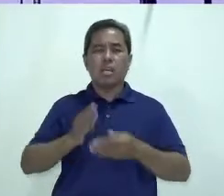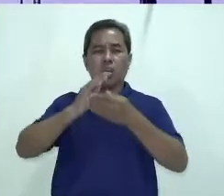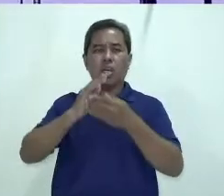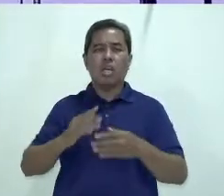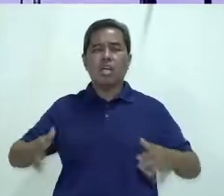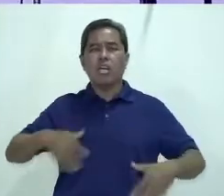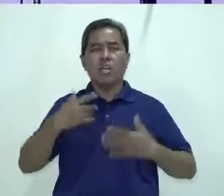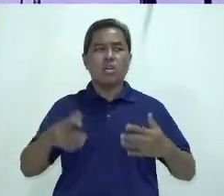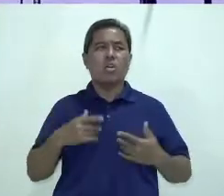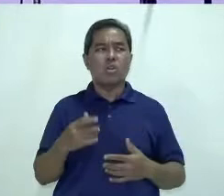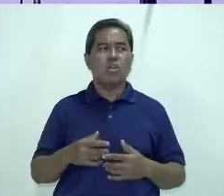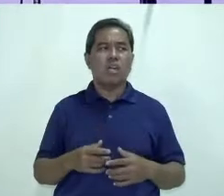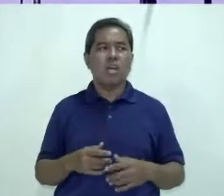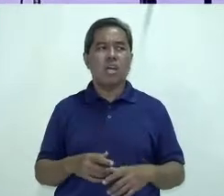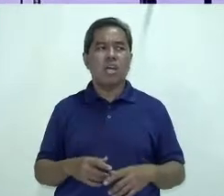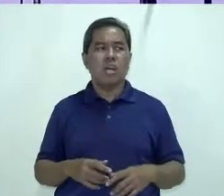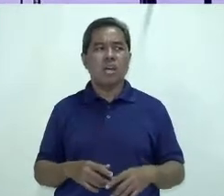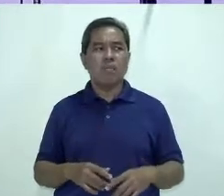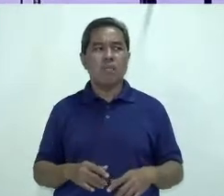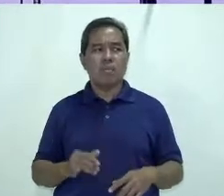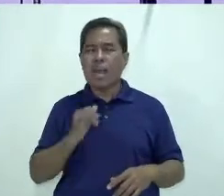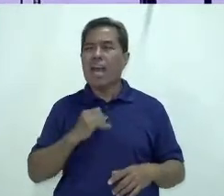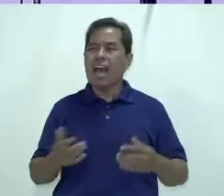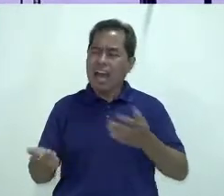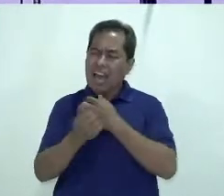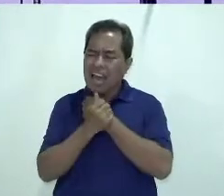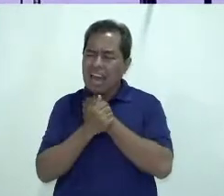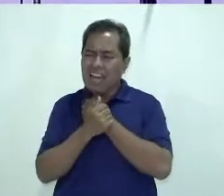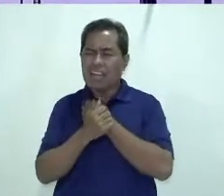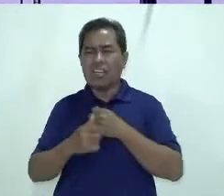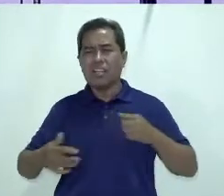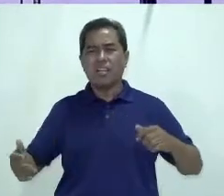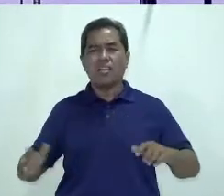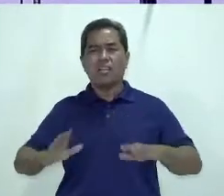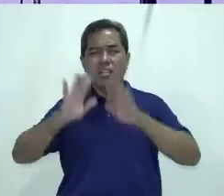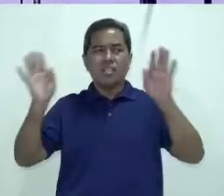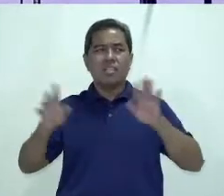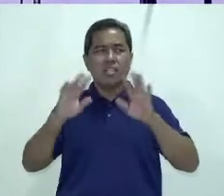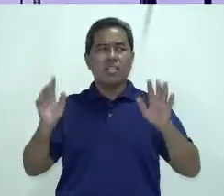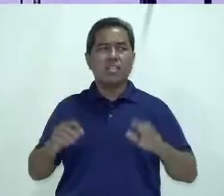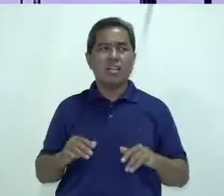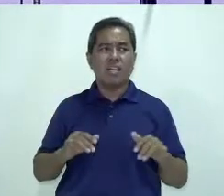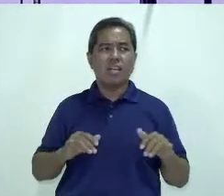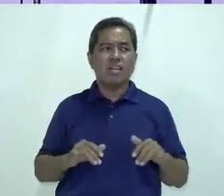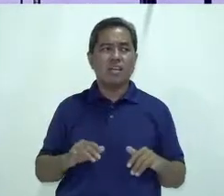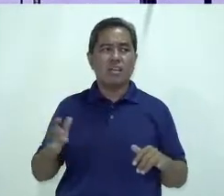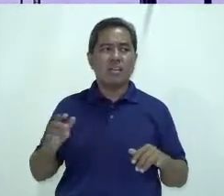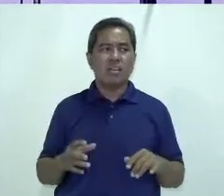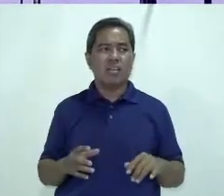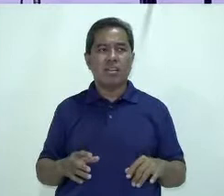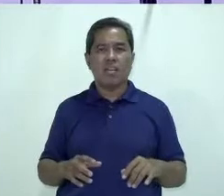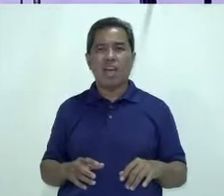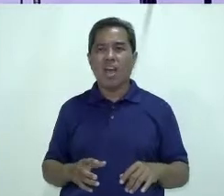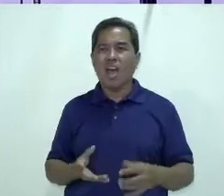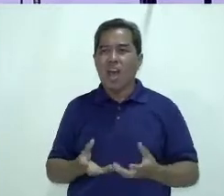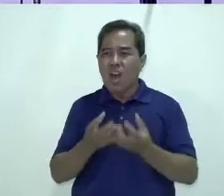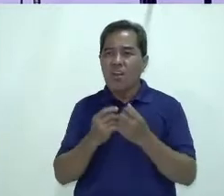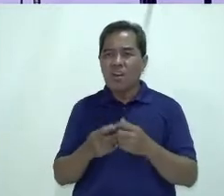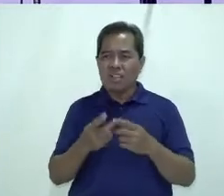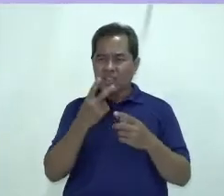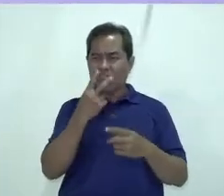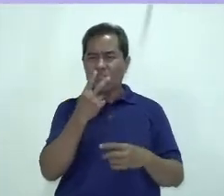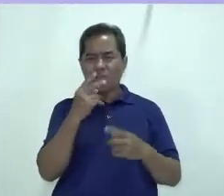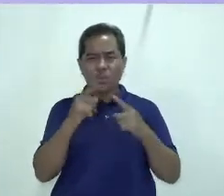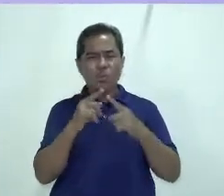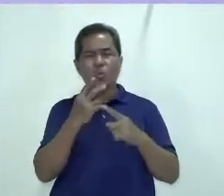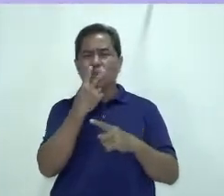location. Don't get me wrong. I love Sundays and I love that we get together, as you do as well. I love getting with circle groups, with a small